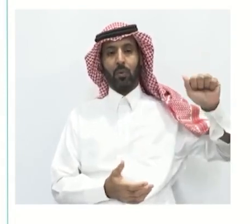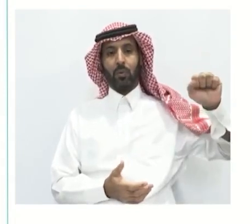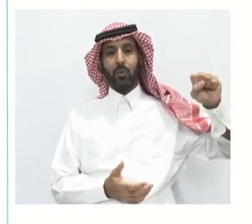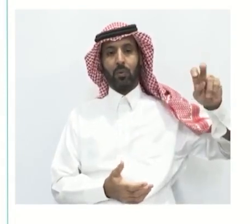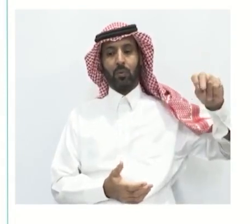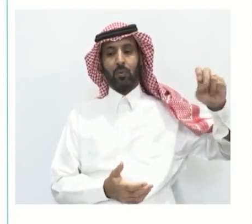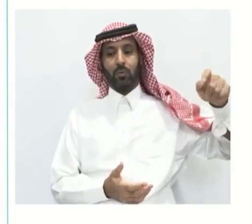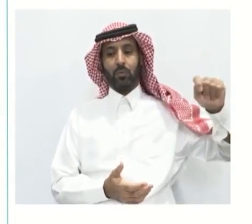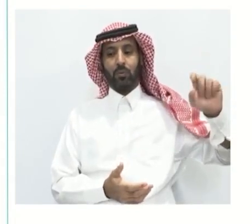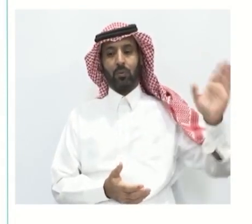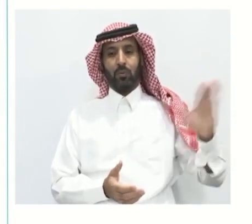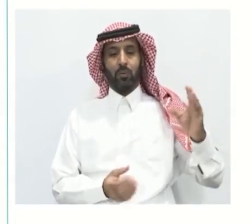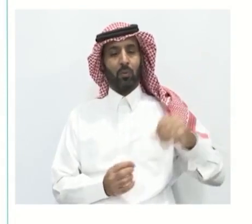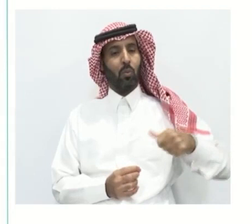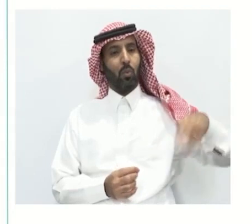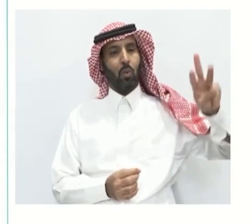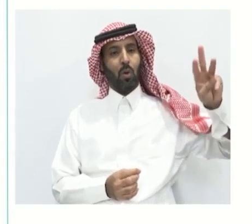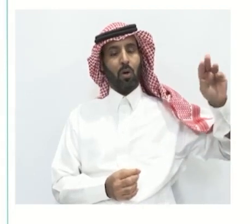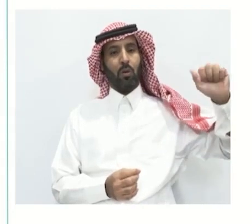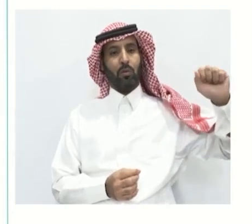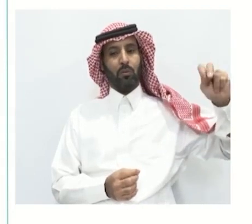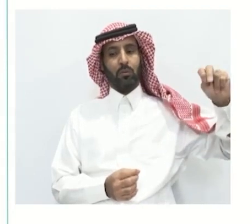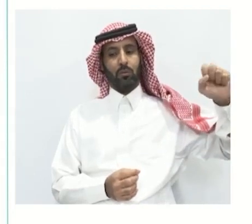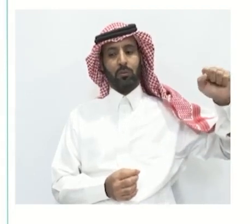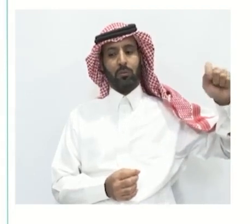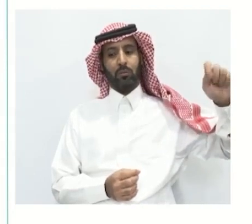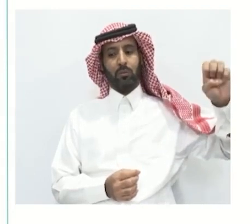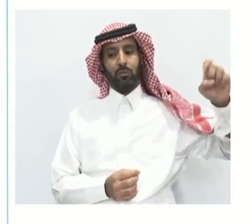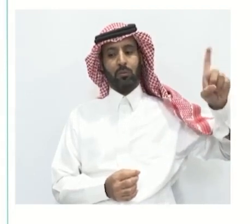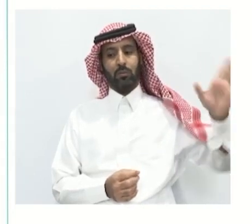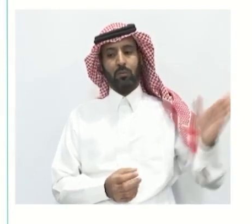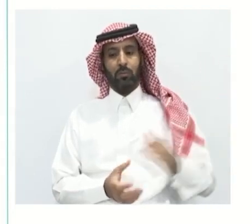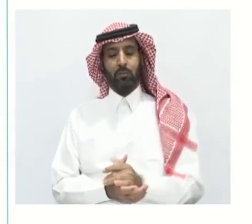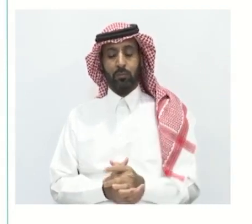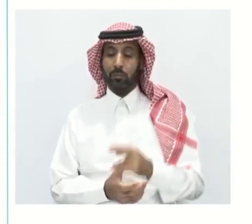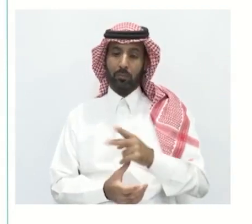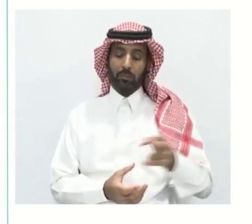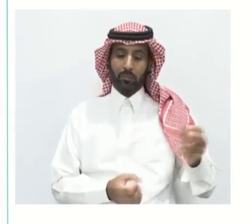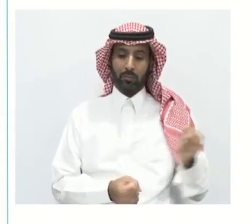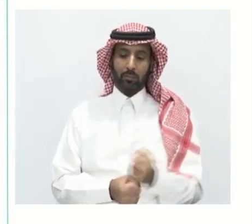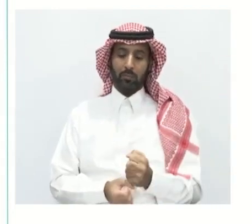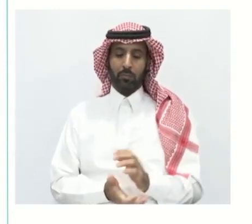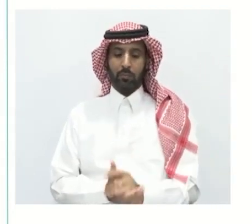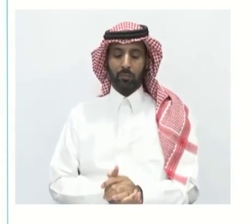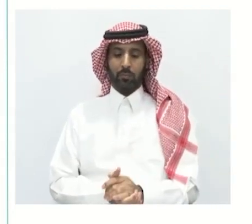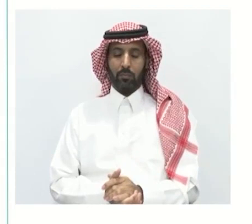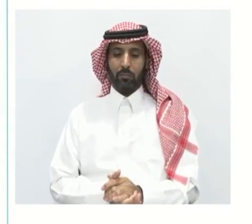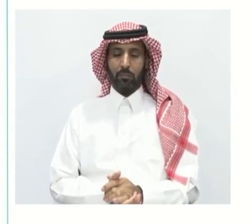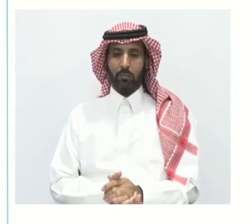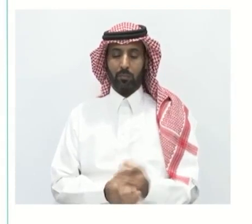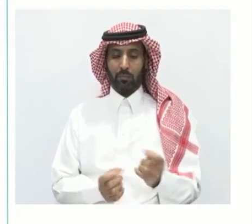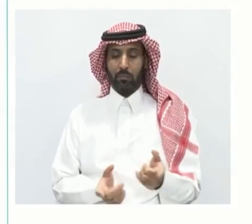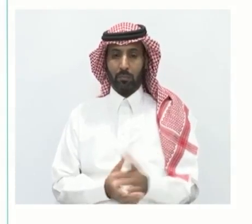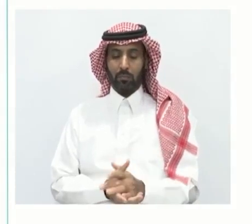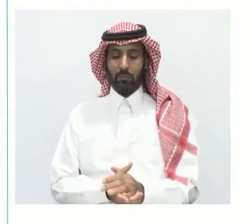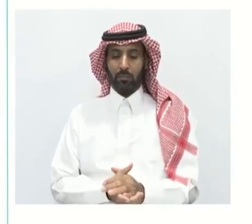wanted. What about the irregular here? Can you give me some examples for the irregular? Okay, I will give